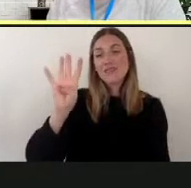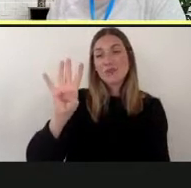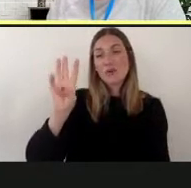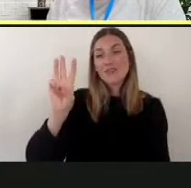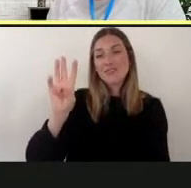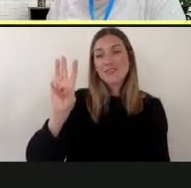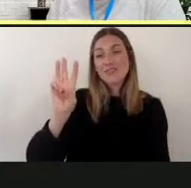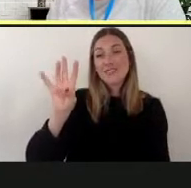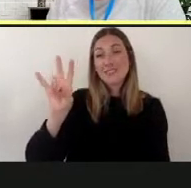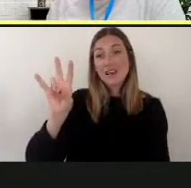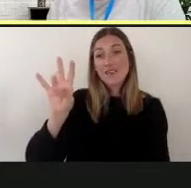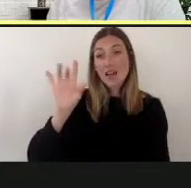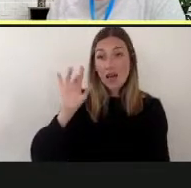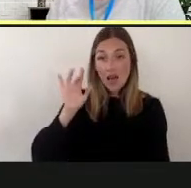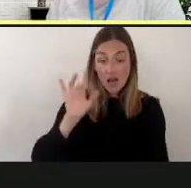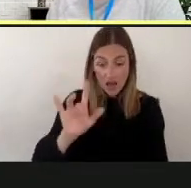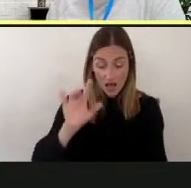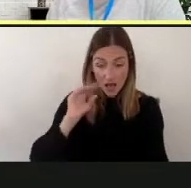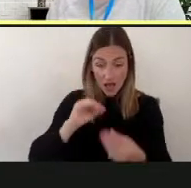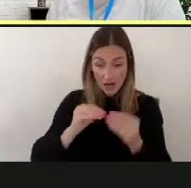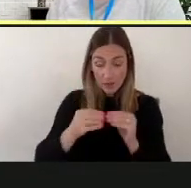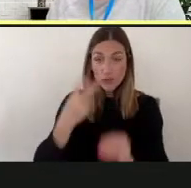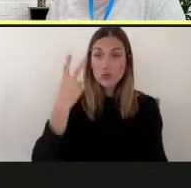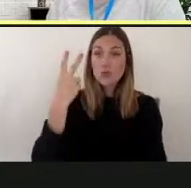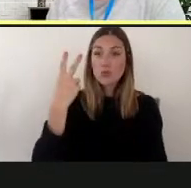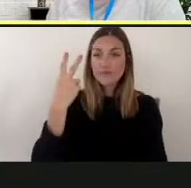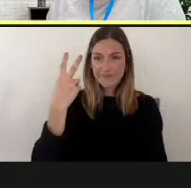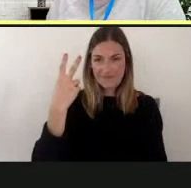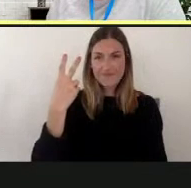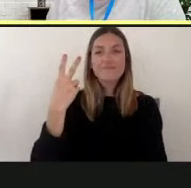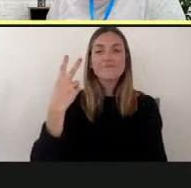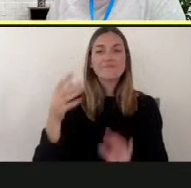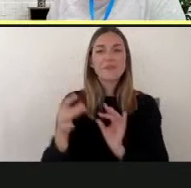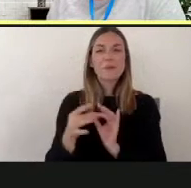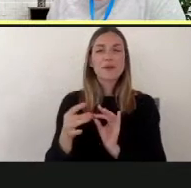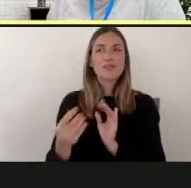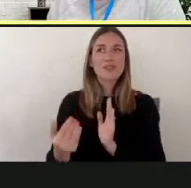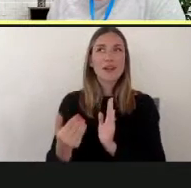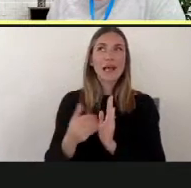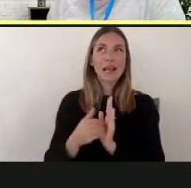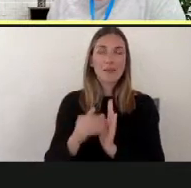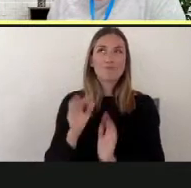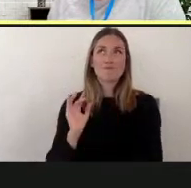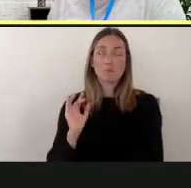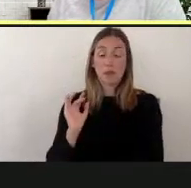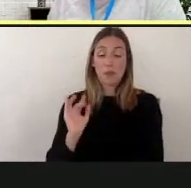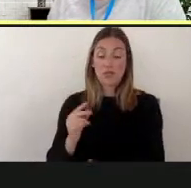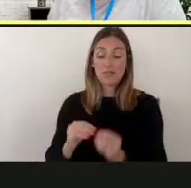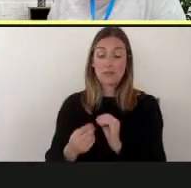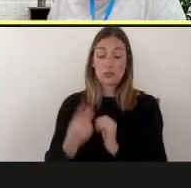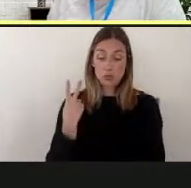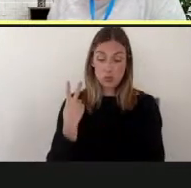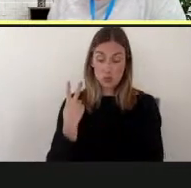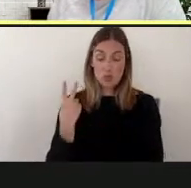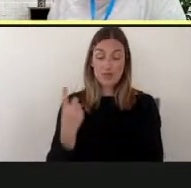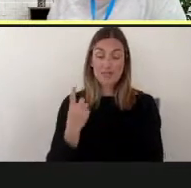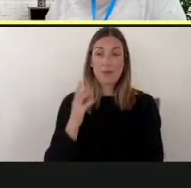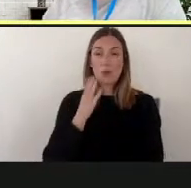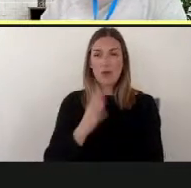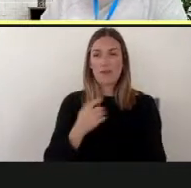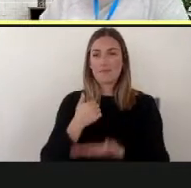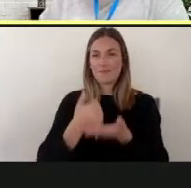313-876-4667 and press the number 2, then you'll hear a message again, and you'll press the number 2, and someone should be able to help